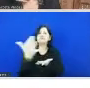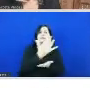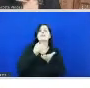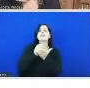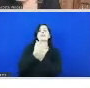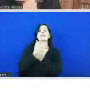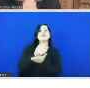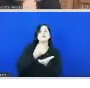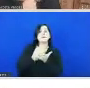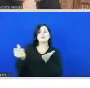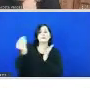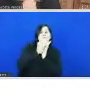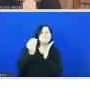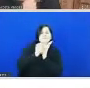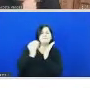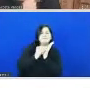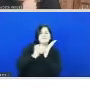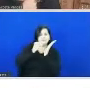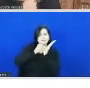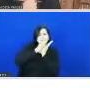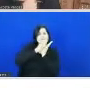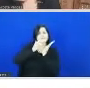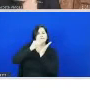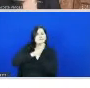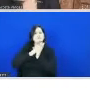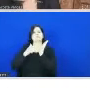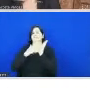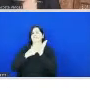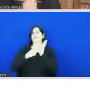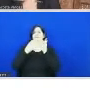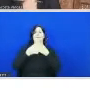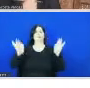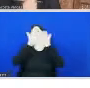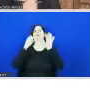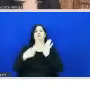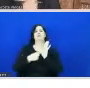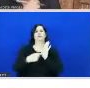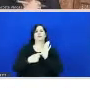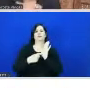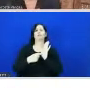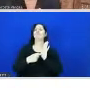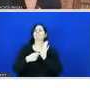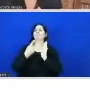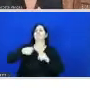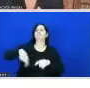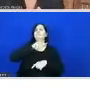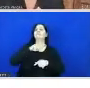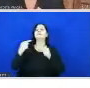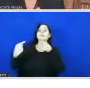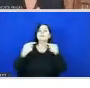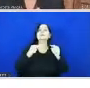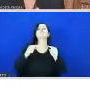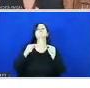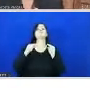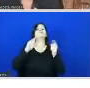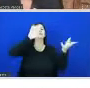calling on countries to ensure that their green financing is gender transformative and to integrate a gender analysis